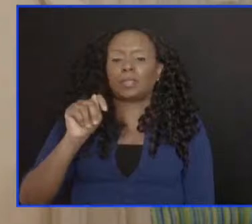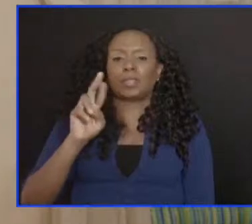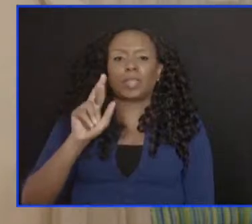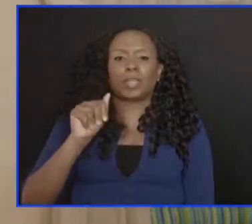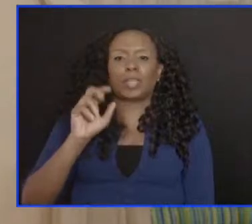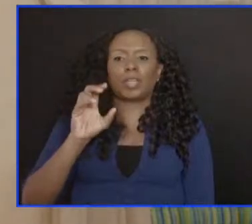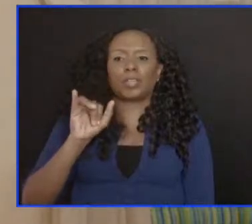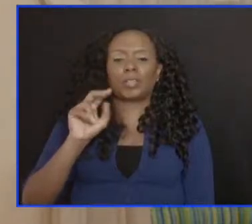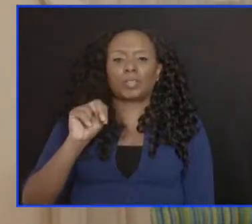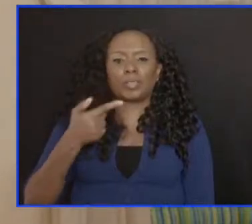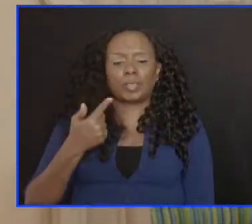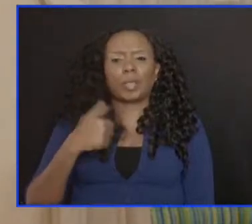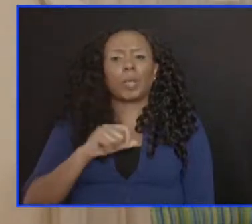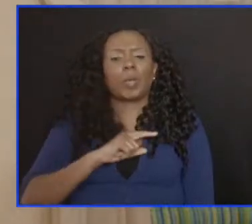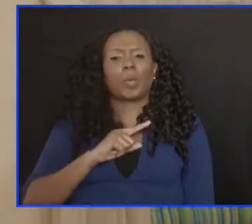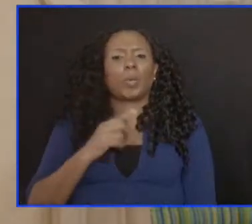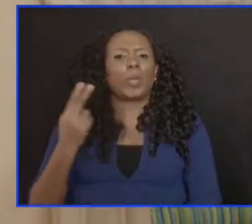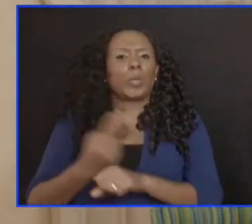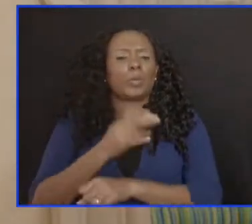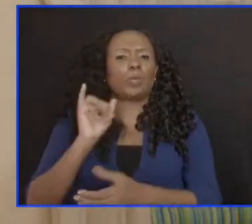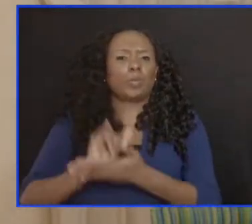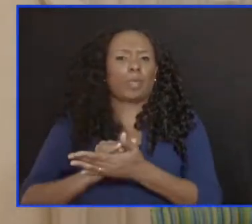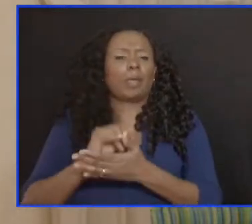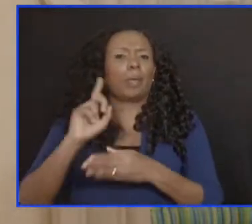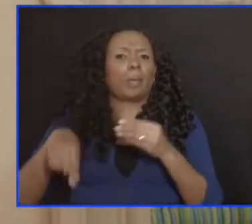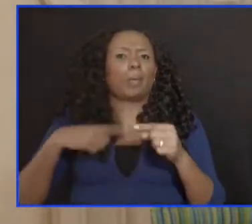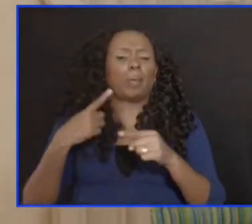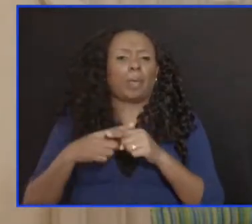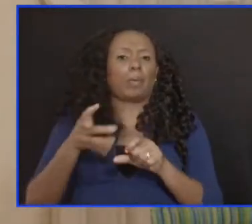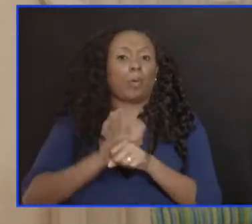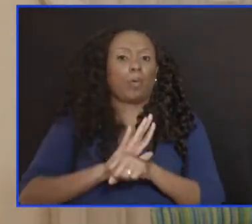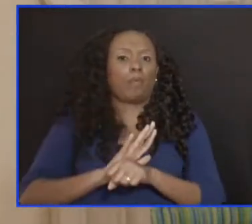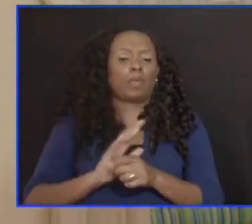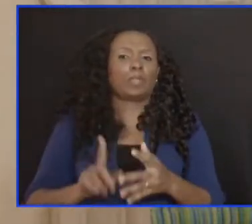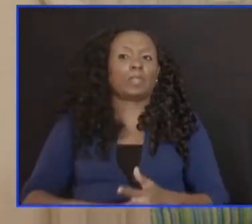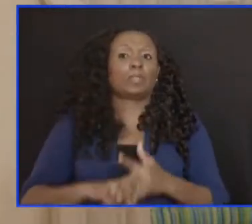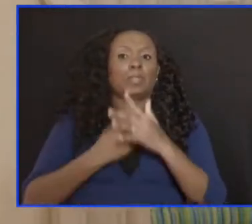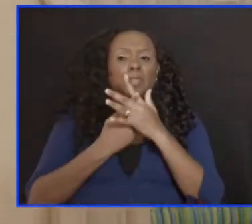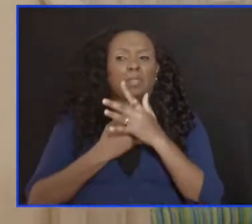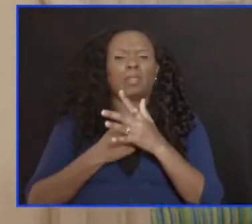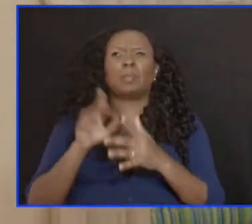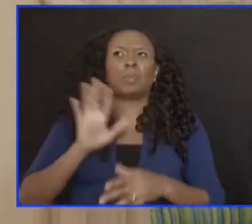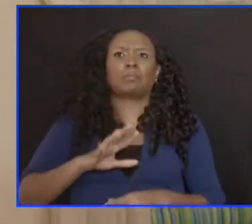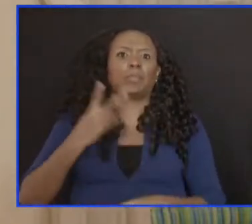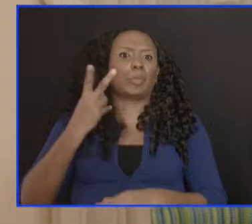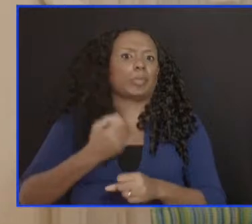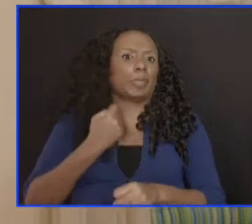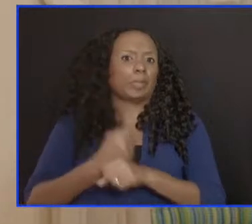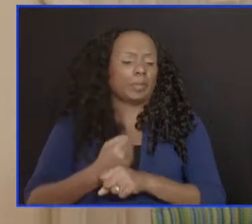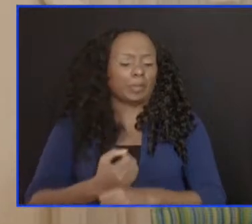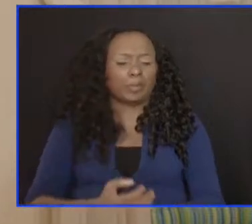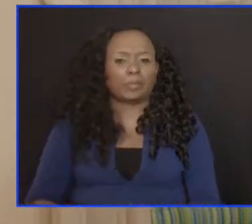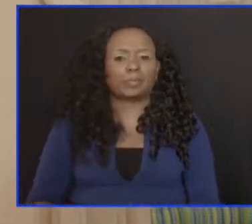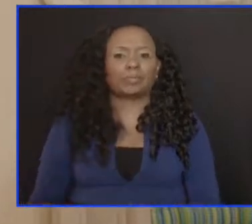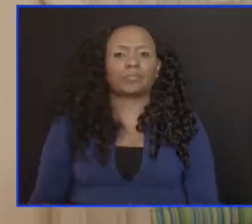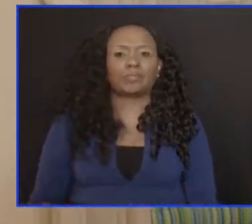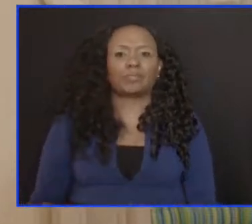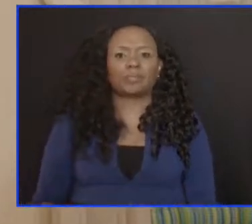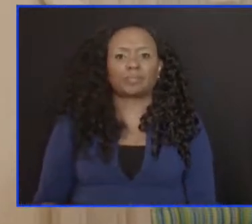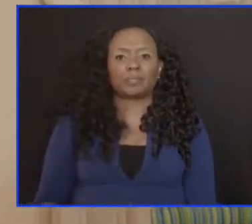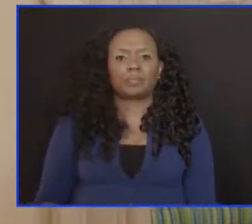have been using from the start of the epidemic here in Barbados, and that's been almost 2 years now.